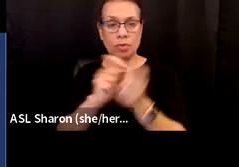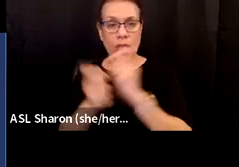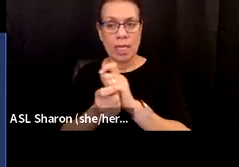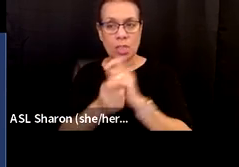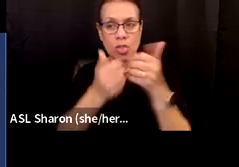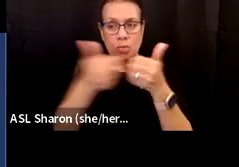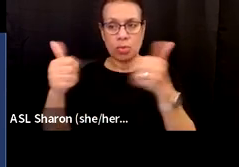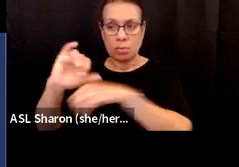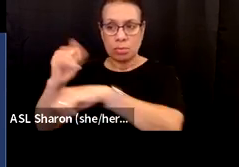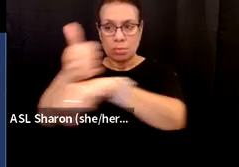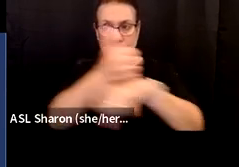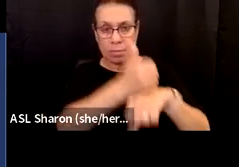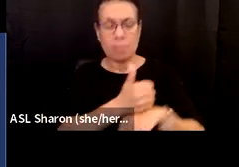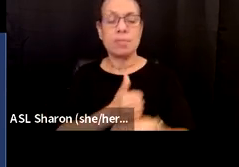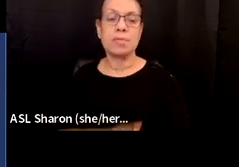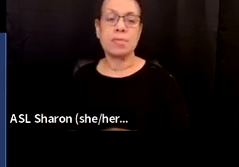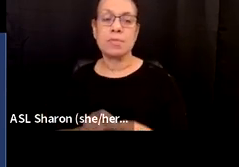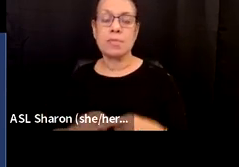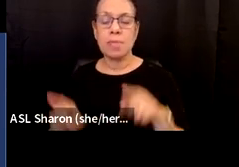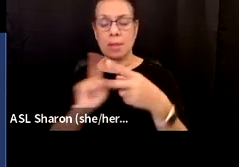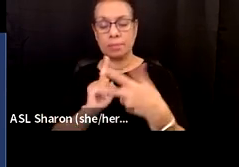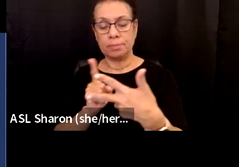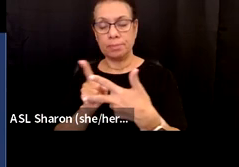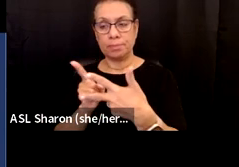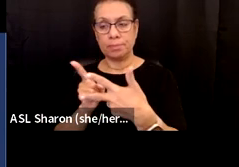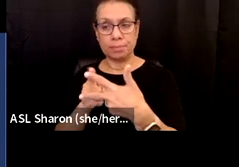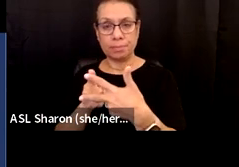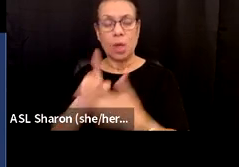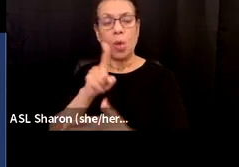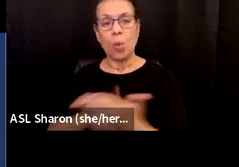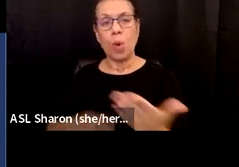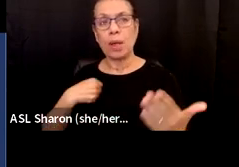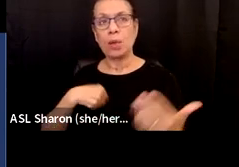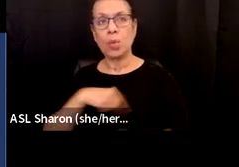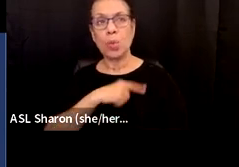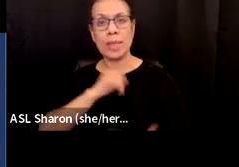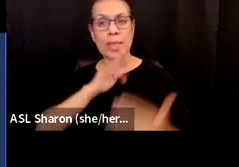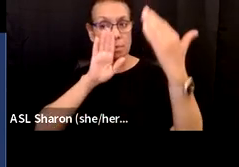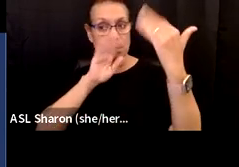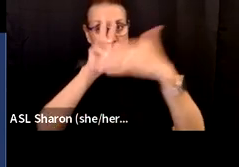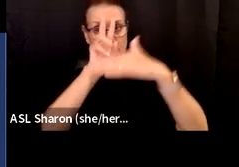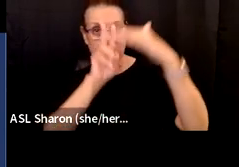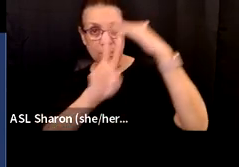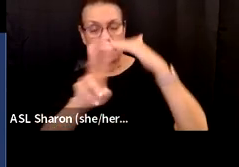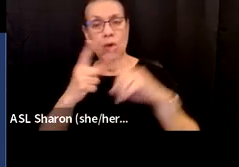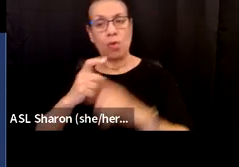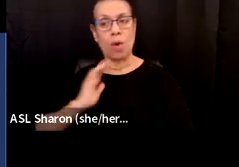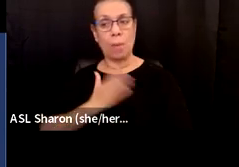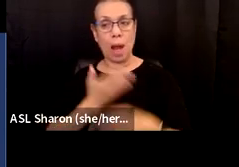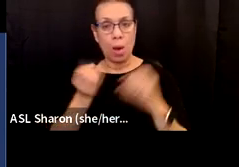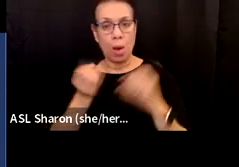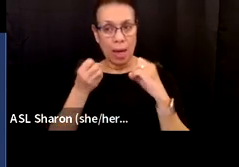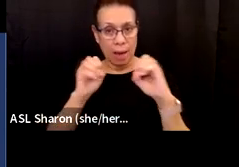shares a future look of what we anticipate will happen as a result of the efforts that we're putting in today and